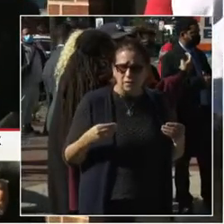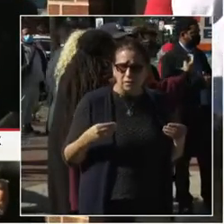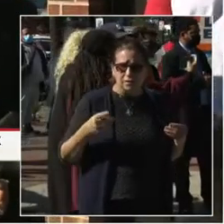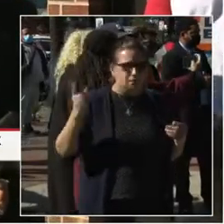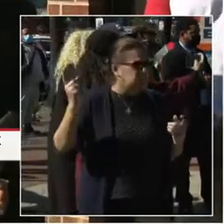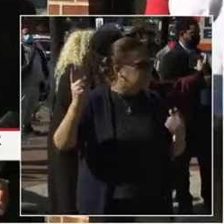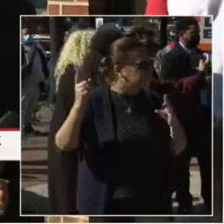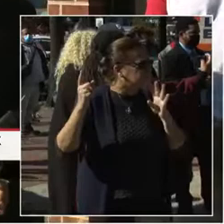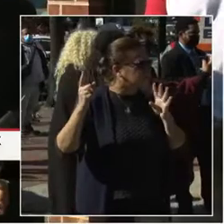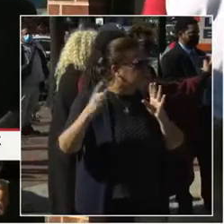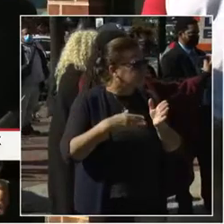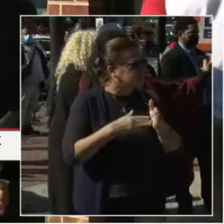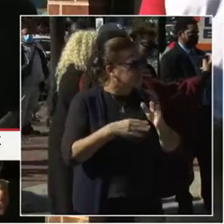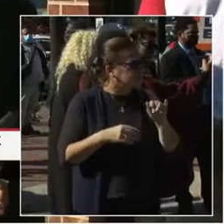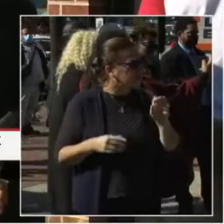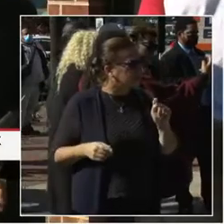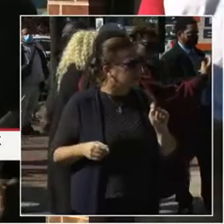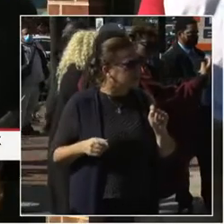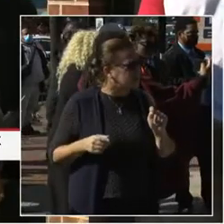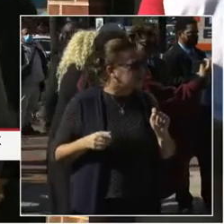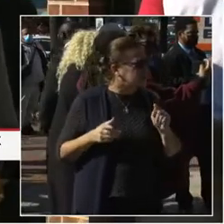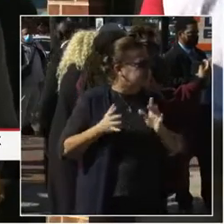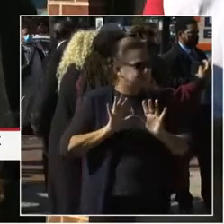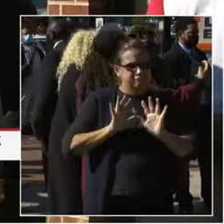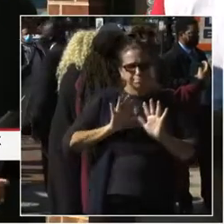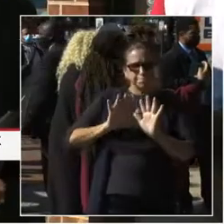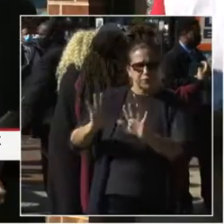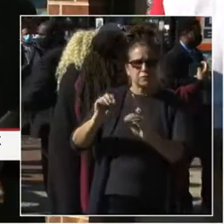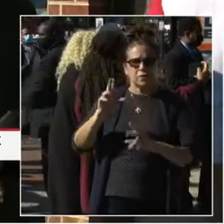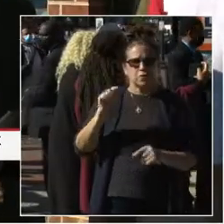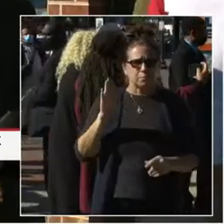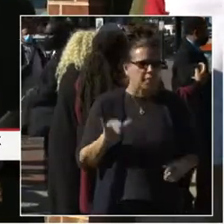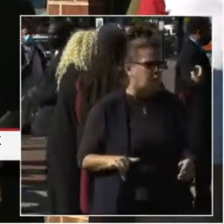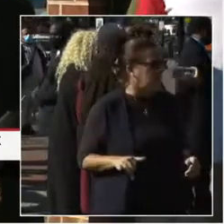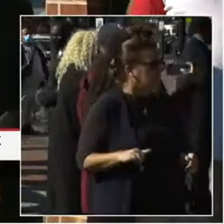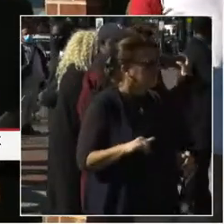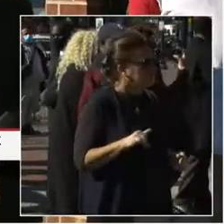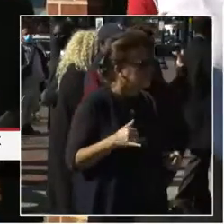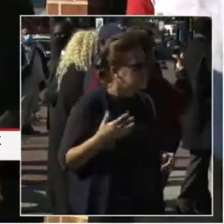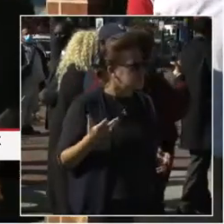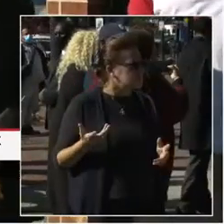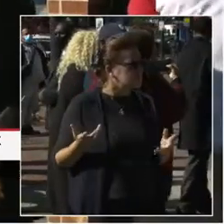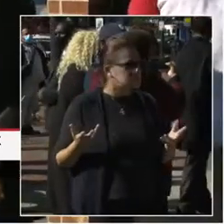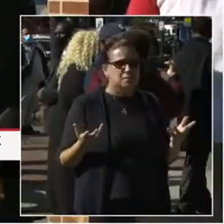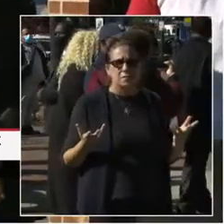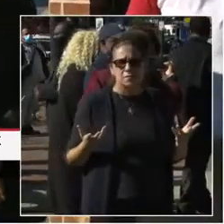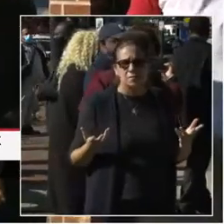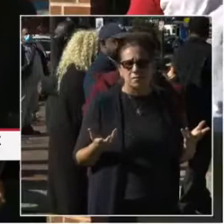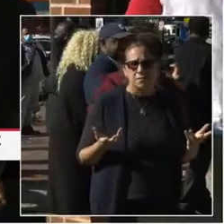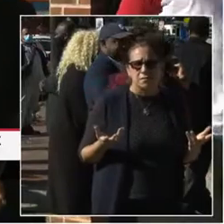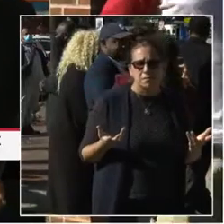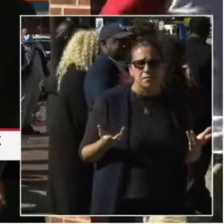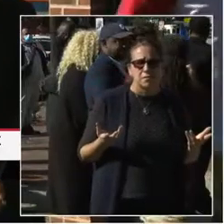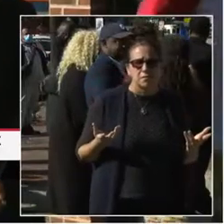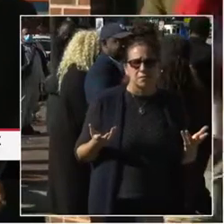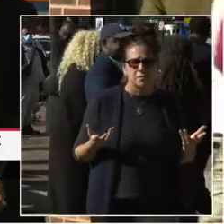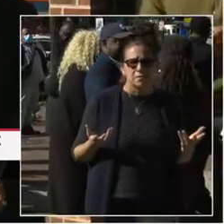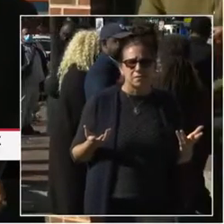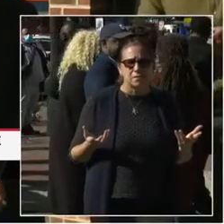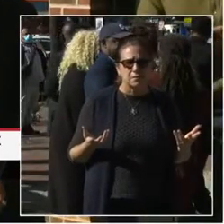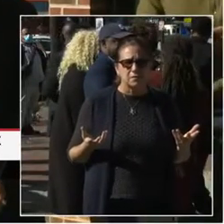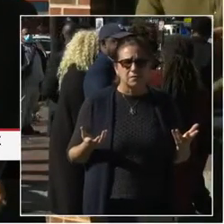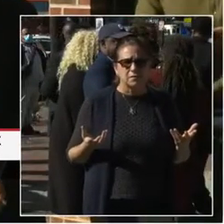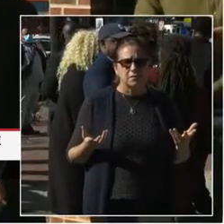of being, pushed out by development. And you have this massive development there called the Wharf, and then you